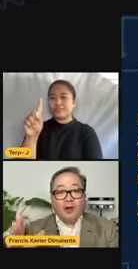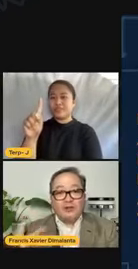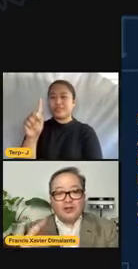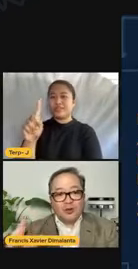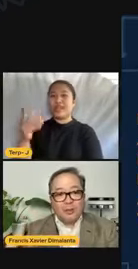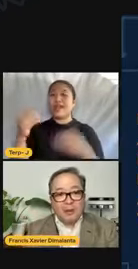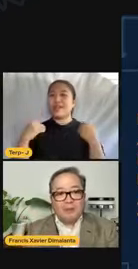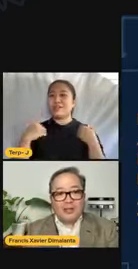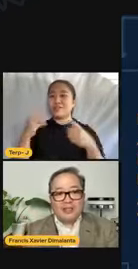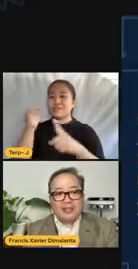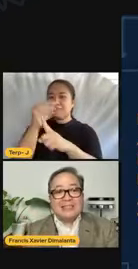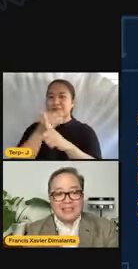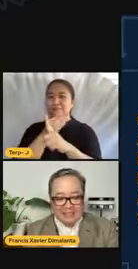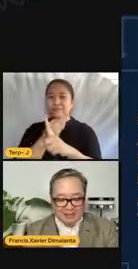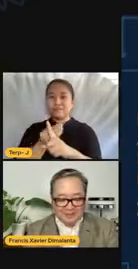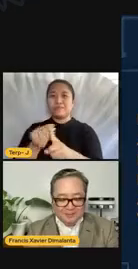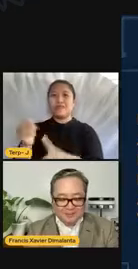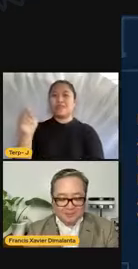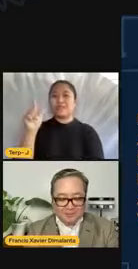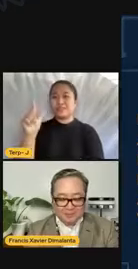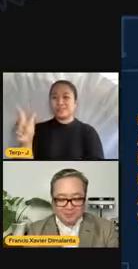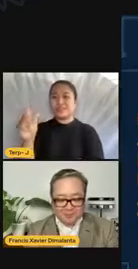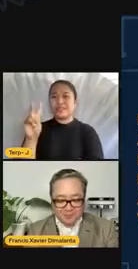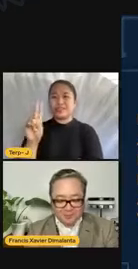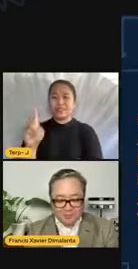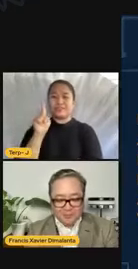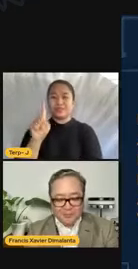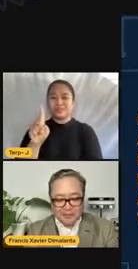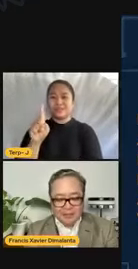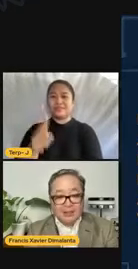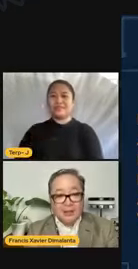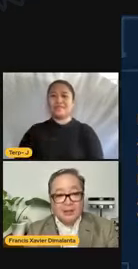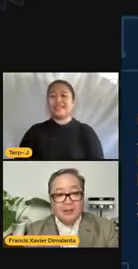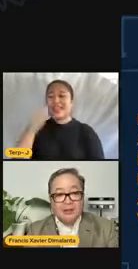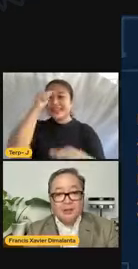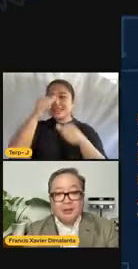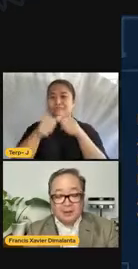that's for all of us to remember it easily.